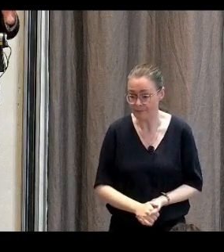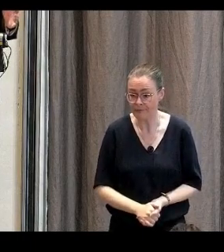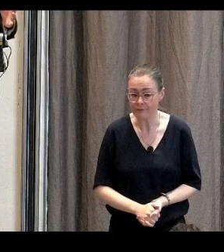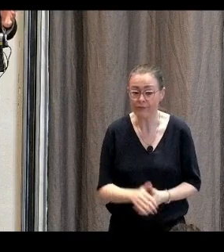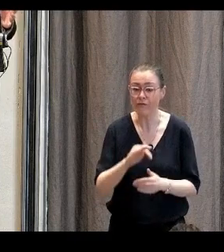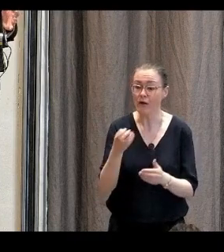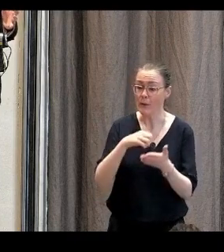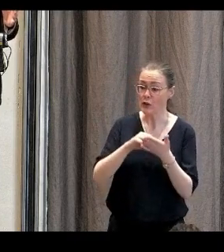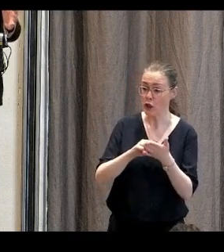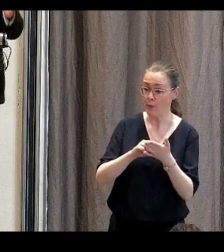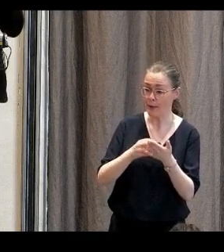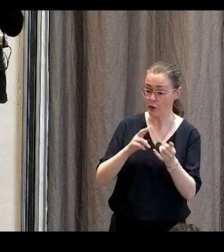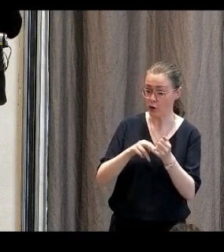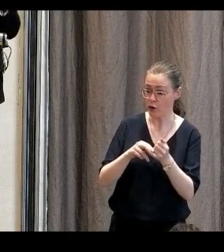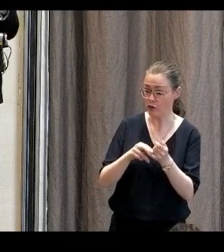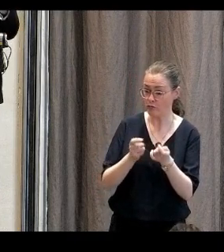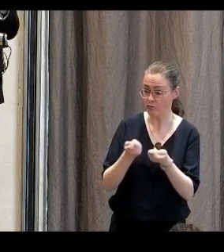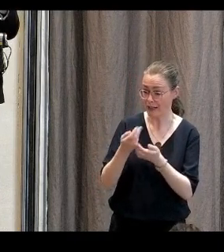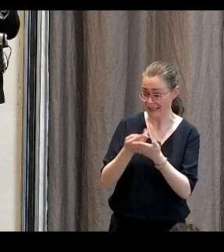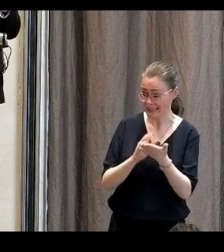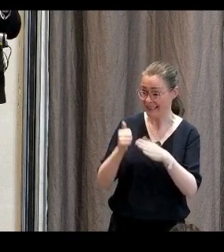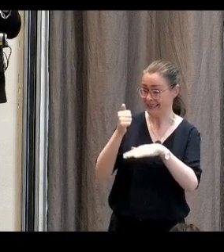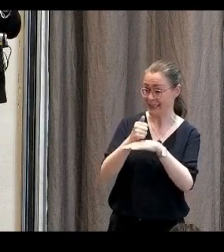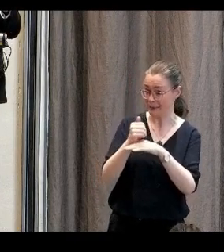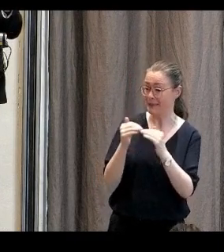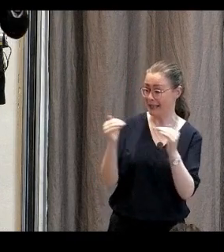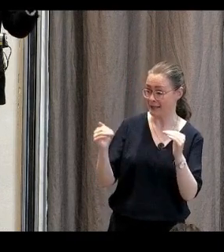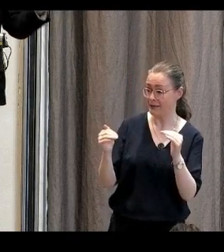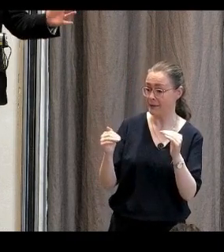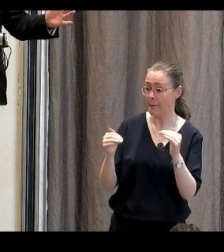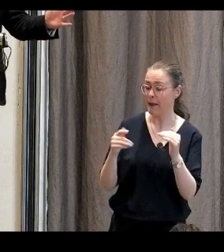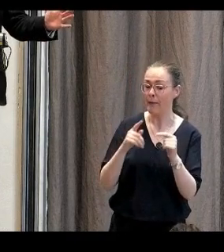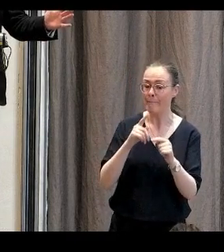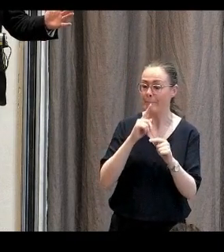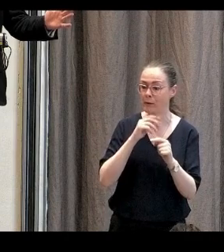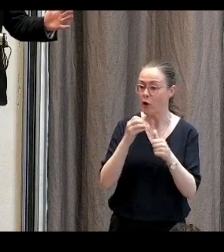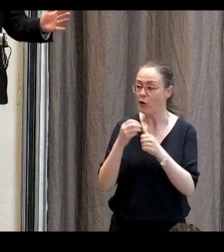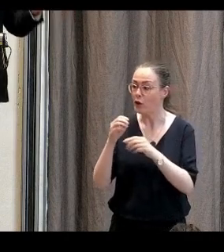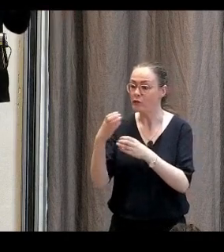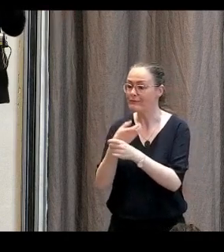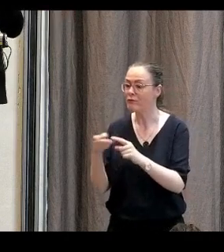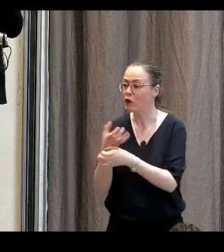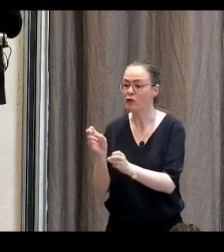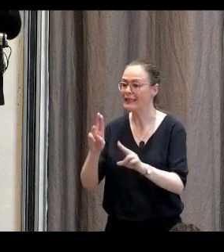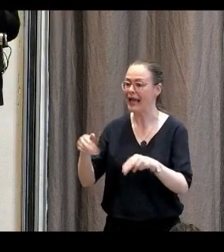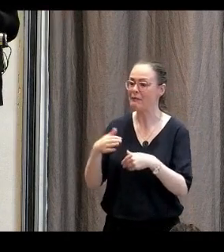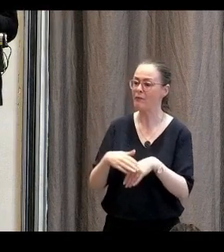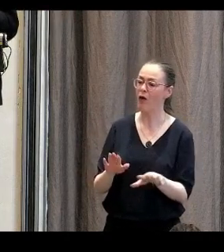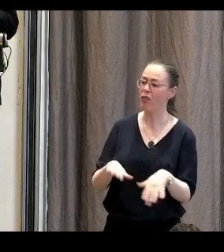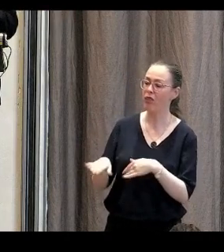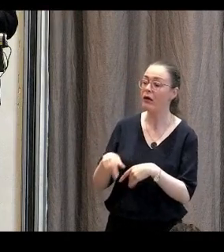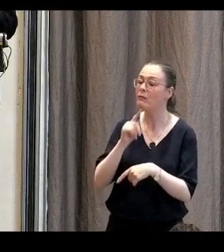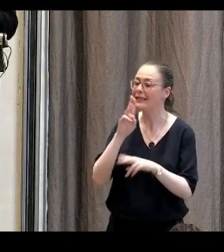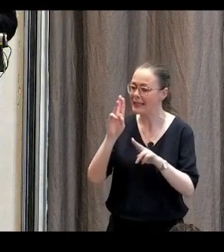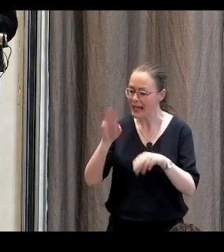the European Union regulation point of view, they've set the standard. No country can be more lenient than that, but countries can